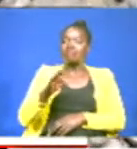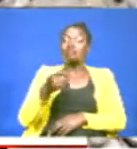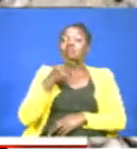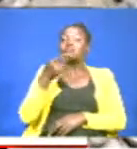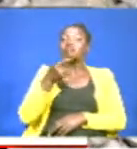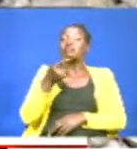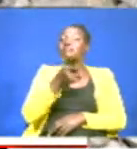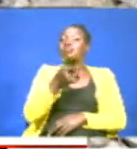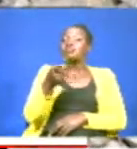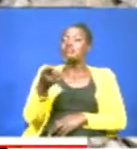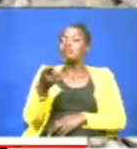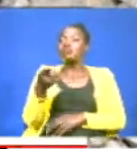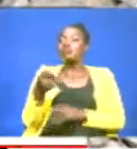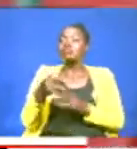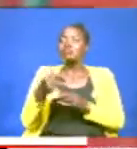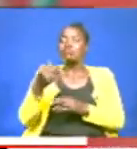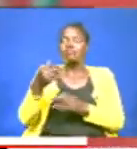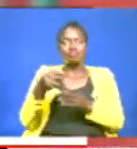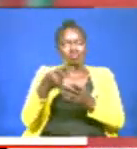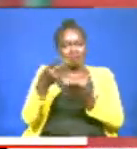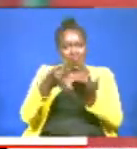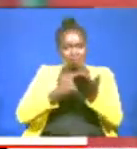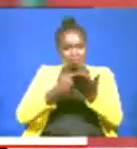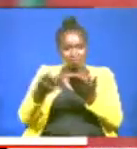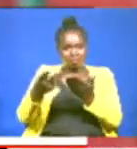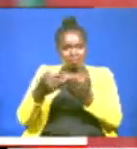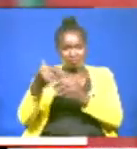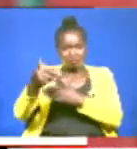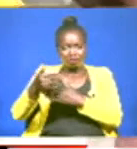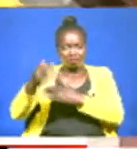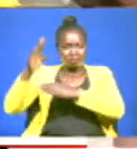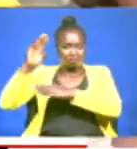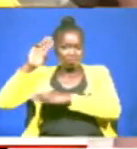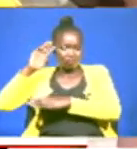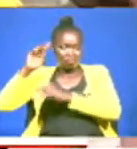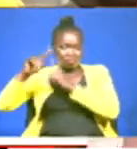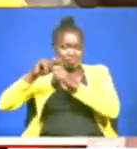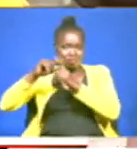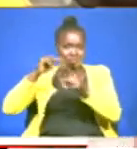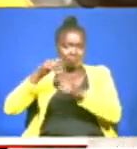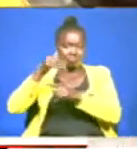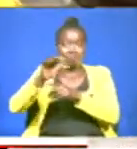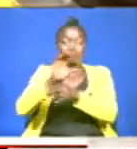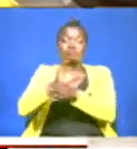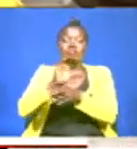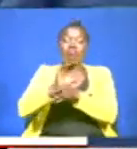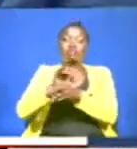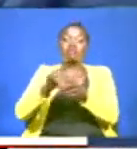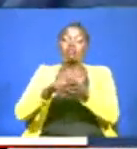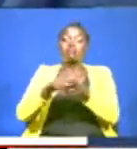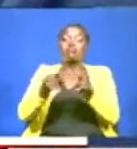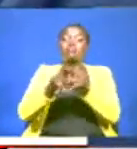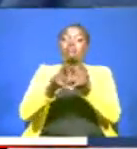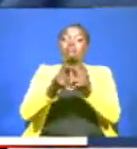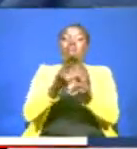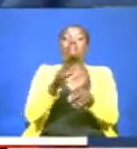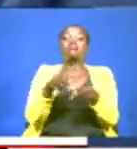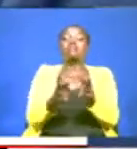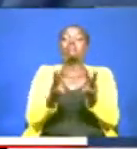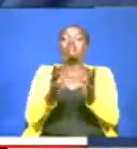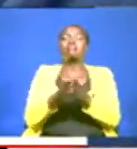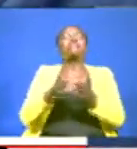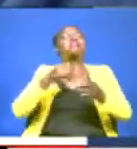incident comes just a fortnight after another security guard was killed outside the church in a near similar fashion.